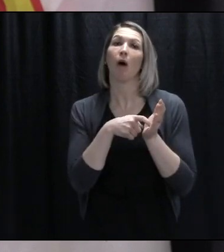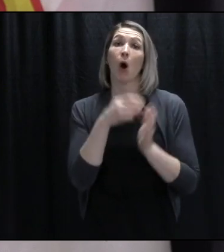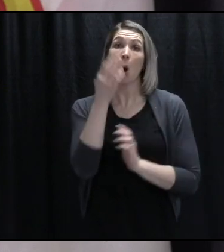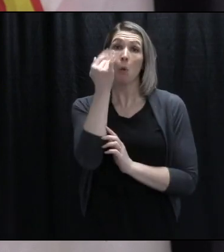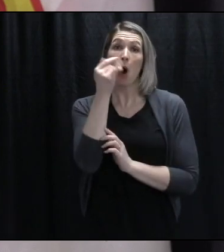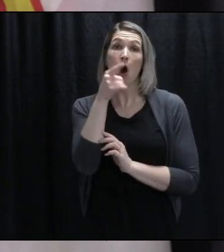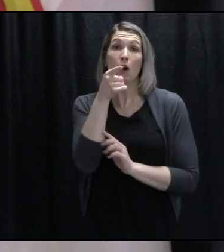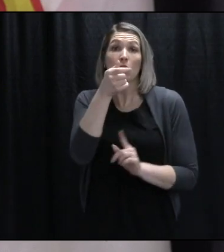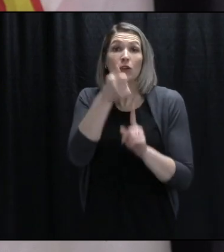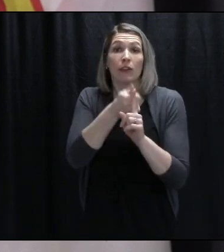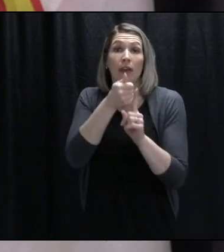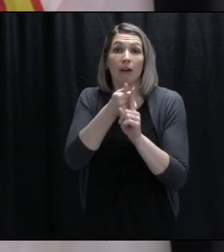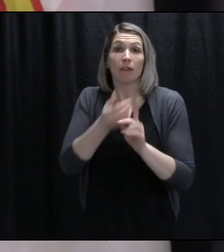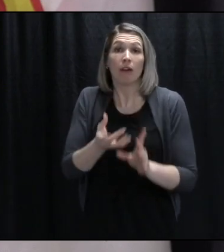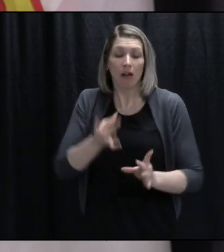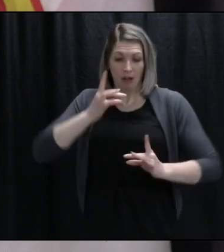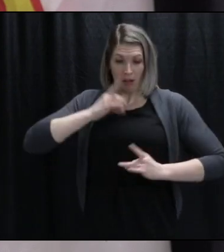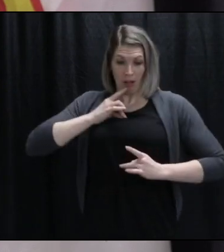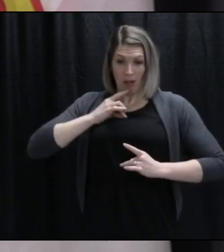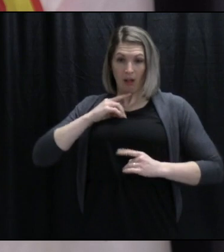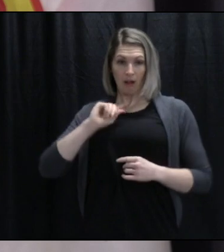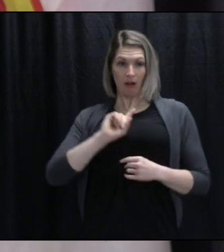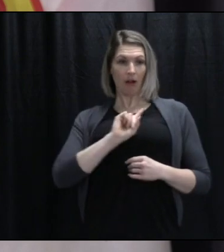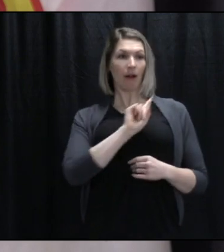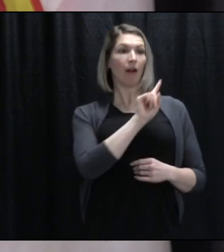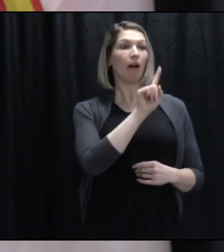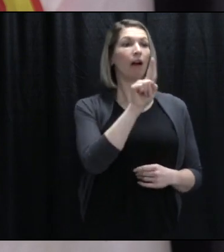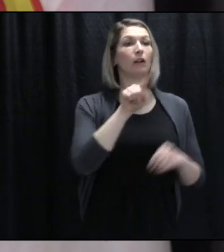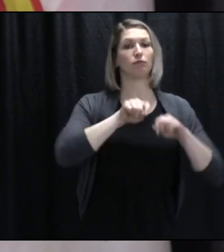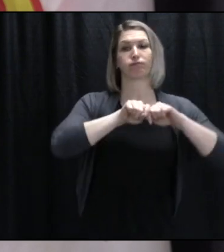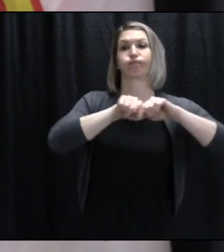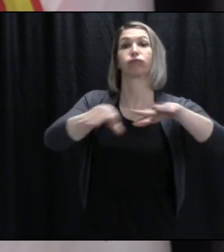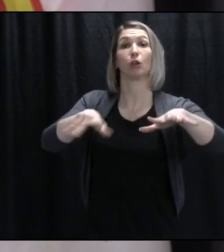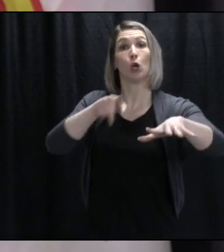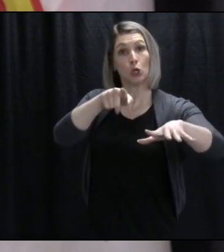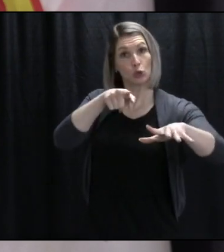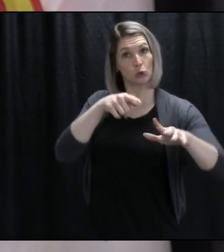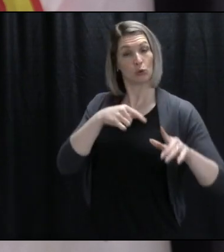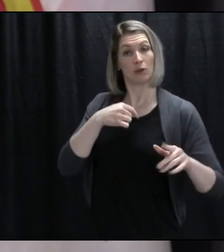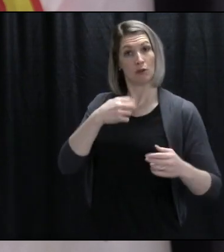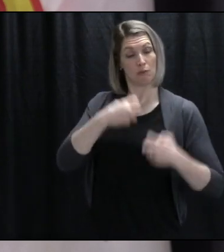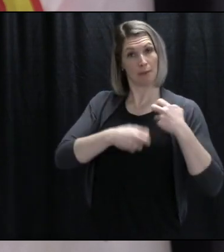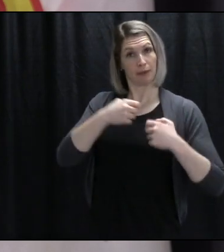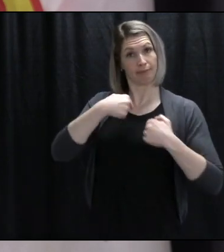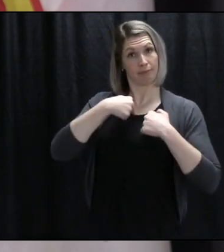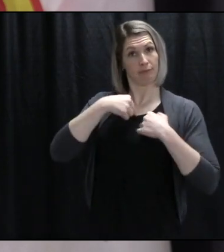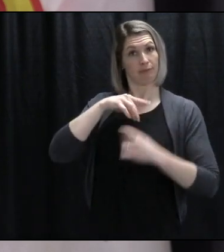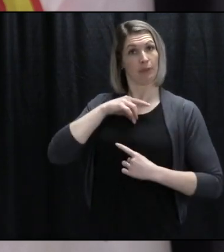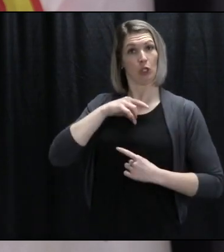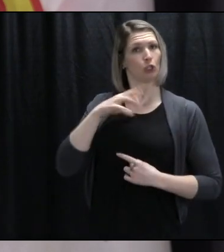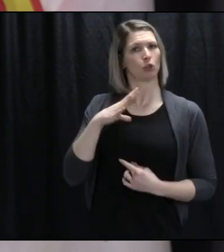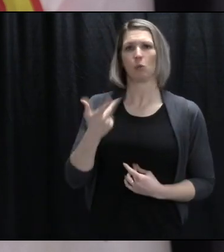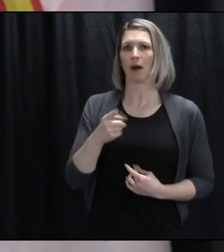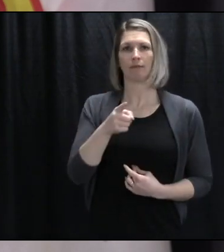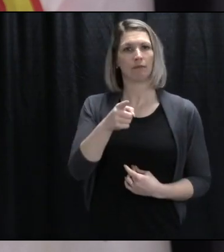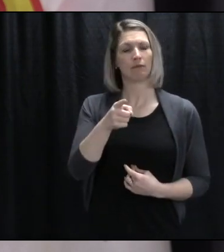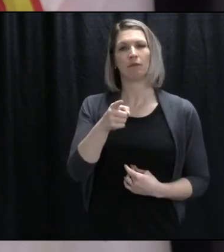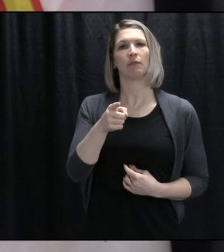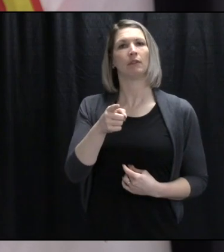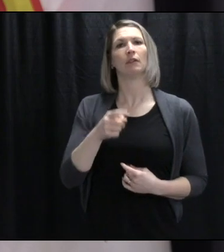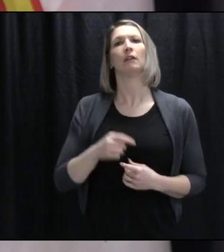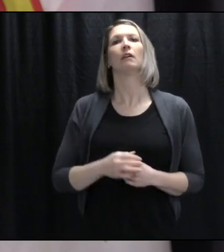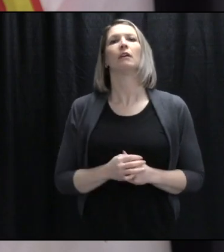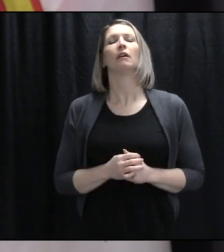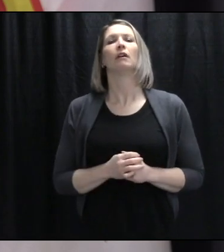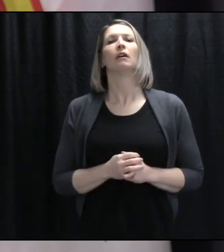of COVID-19. A lot of people would ask about extra enforcement. For me, if you're old